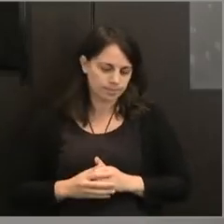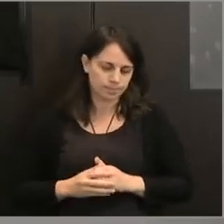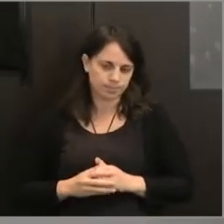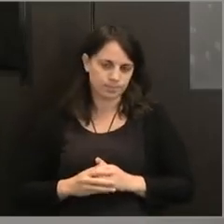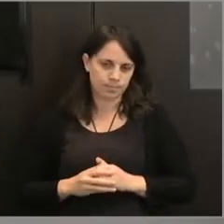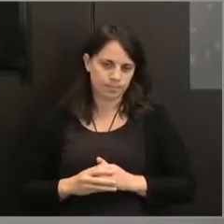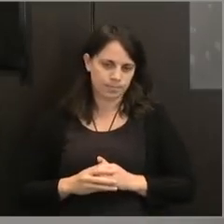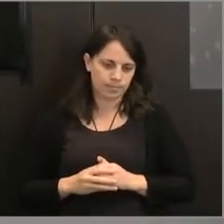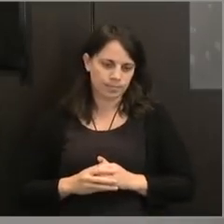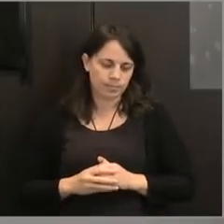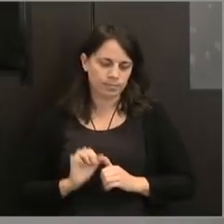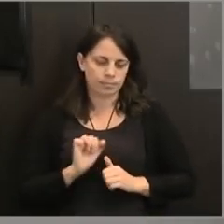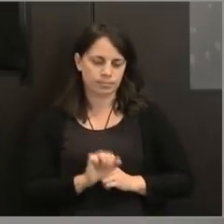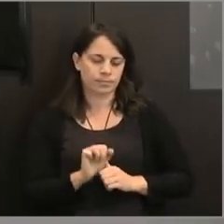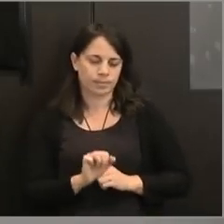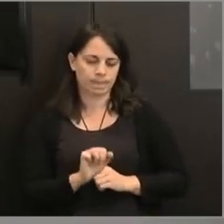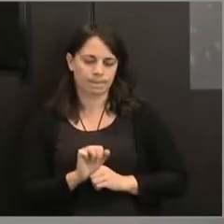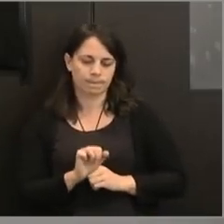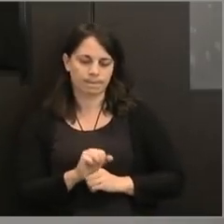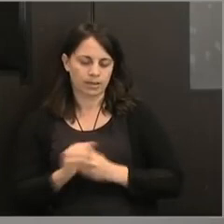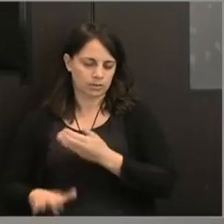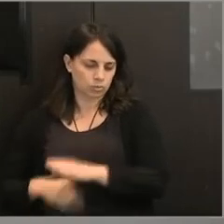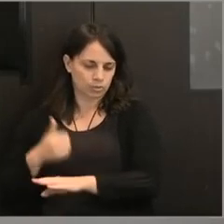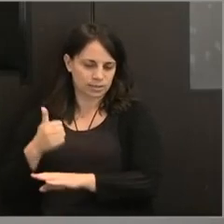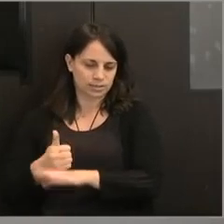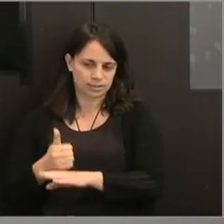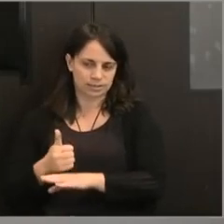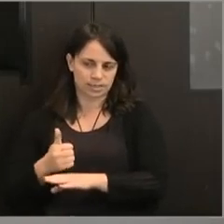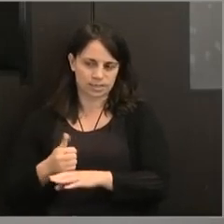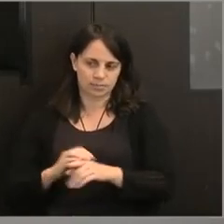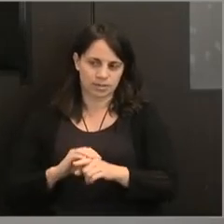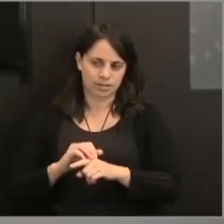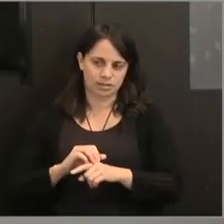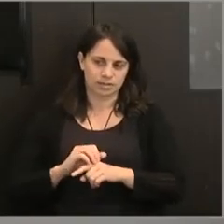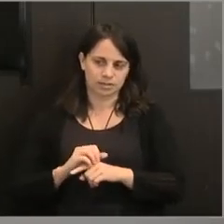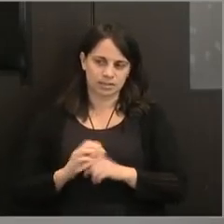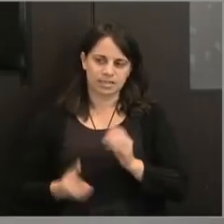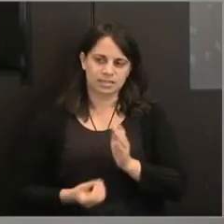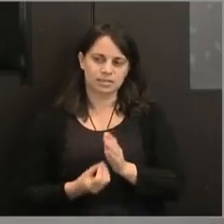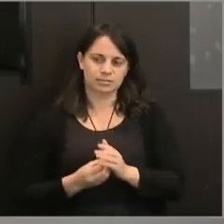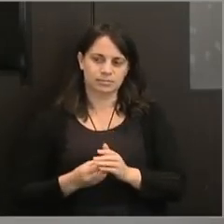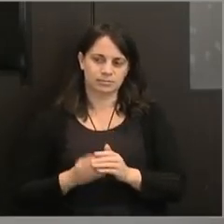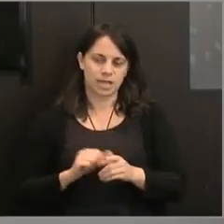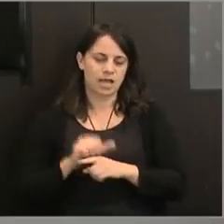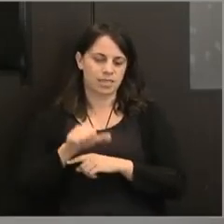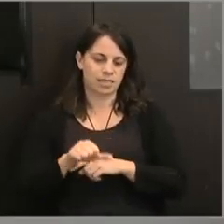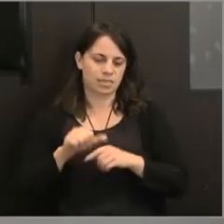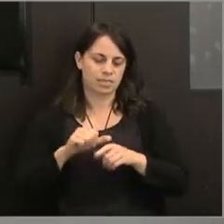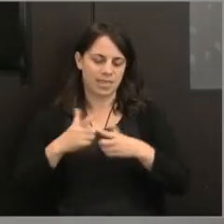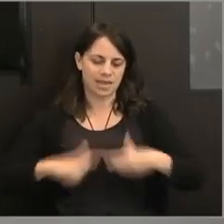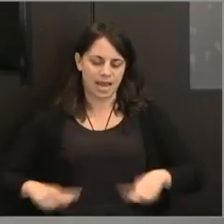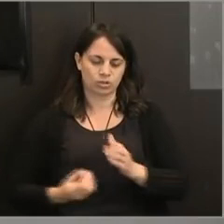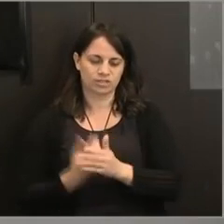Its precedents were established in the dialectics developed after the Valladolid debates and given